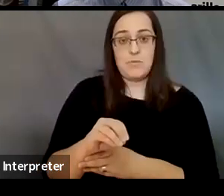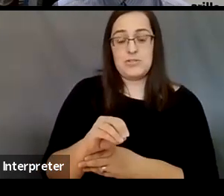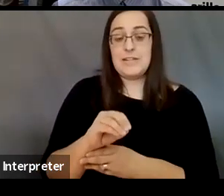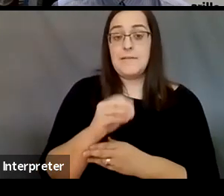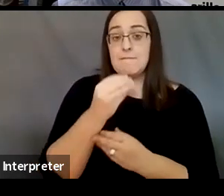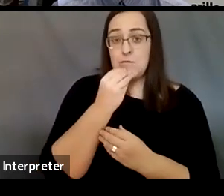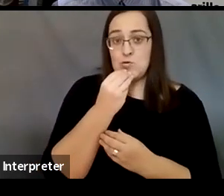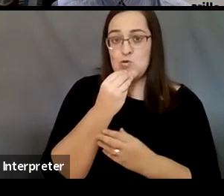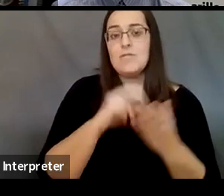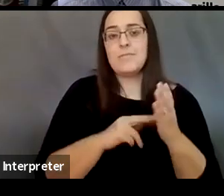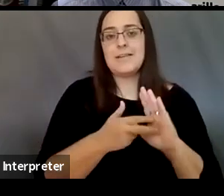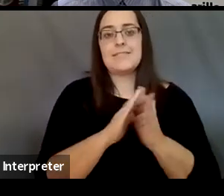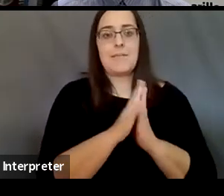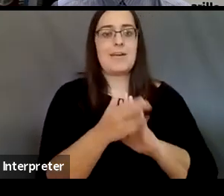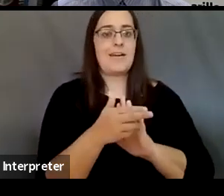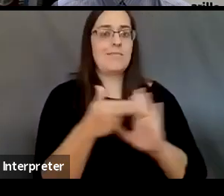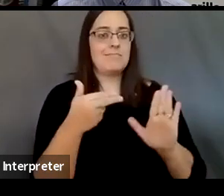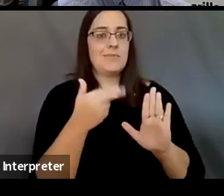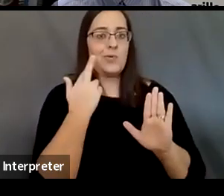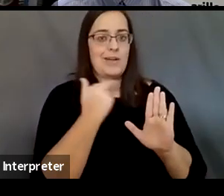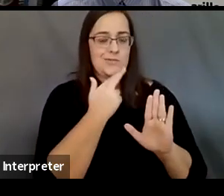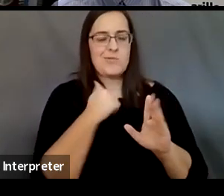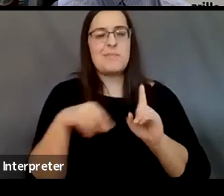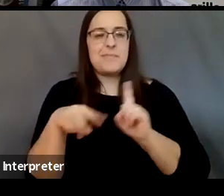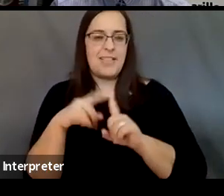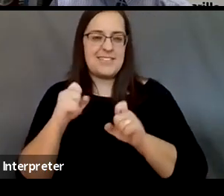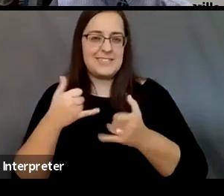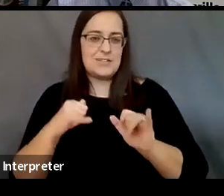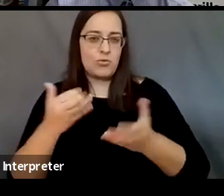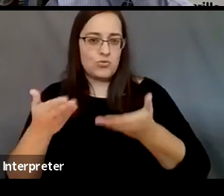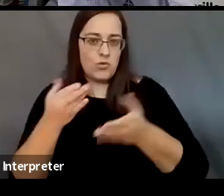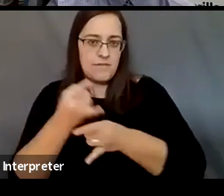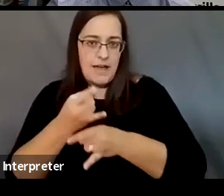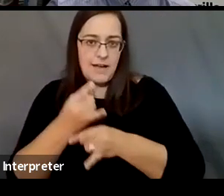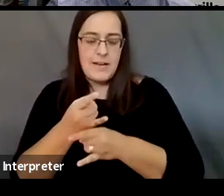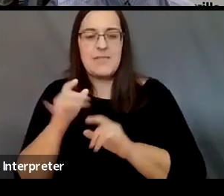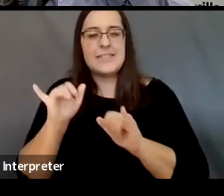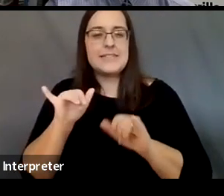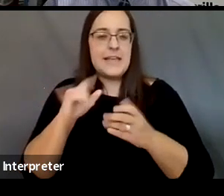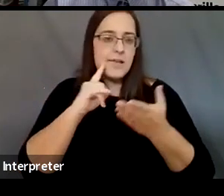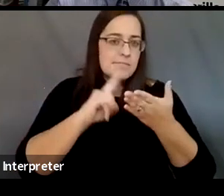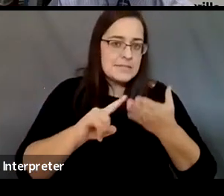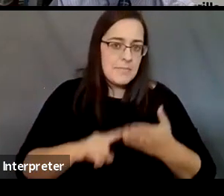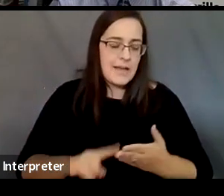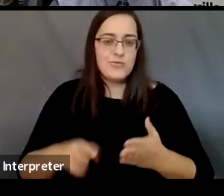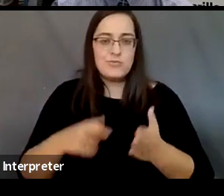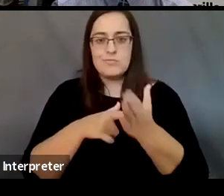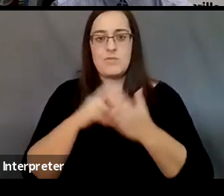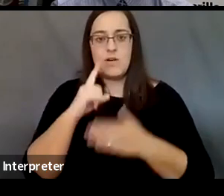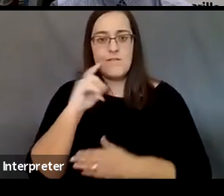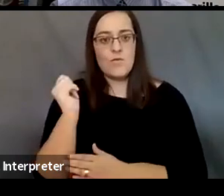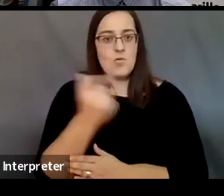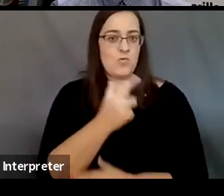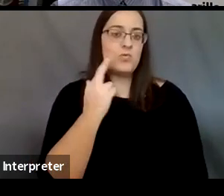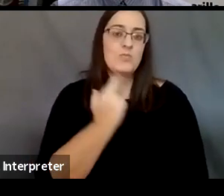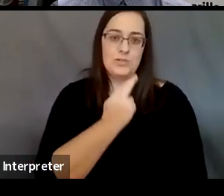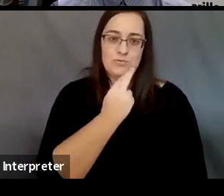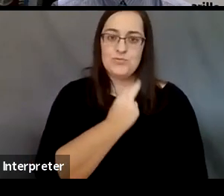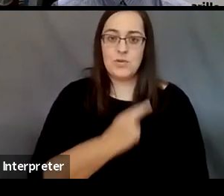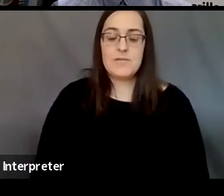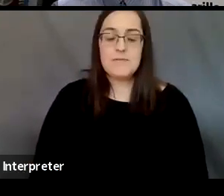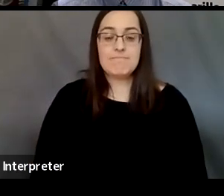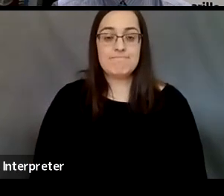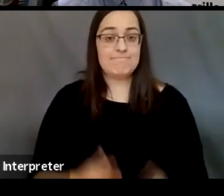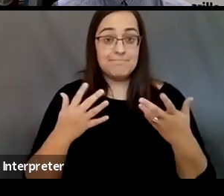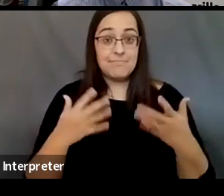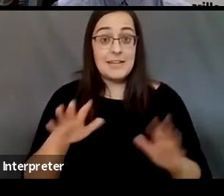into that restaurant category. And they'll have the same inspection and sanitation requirements that we have for all of our other restaurants in town. That's all I